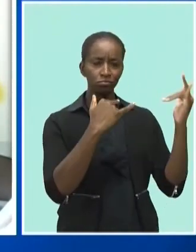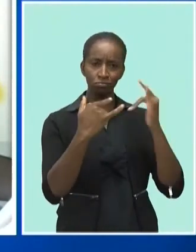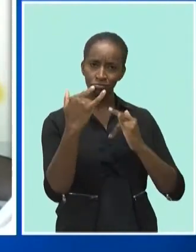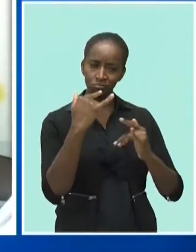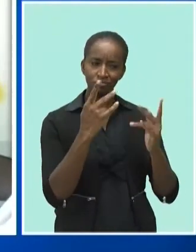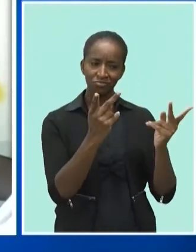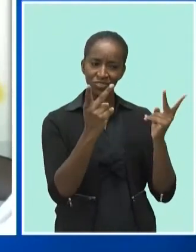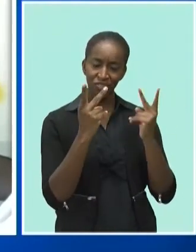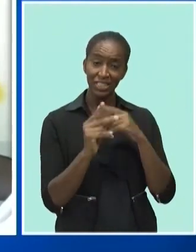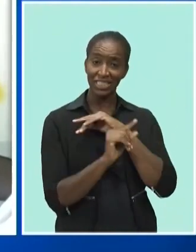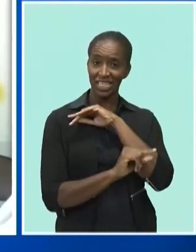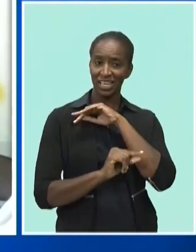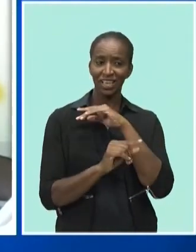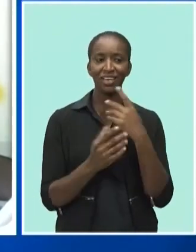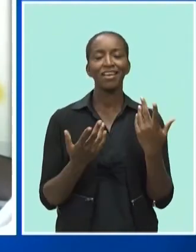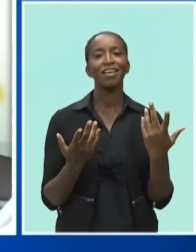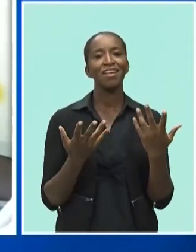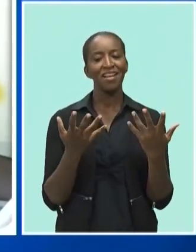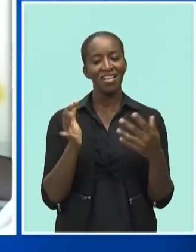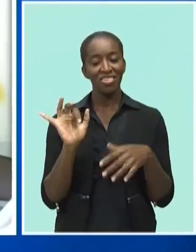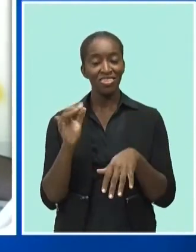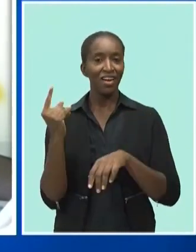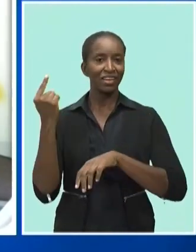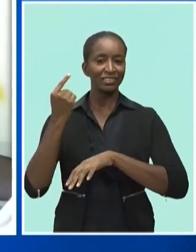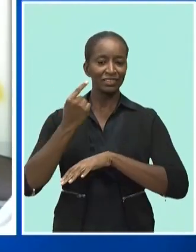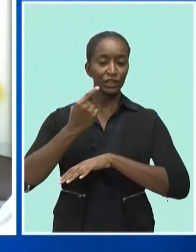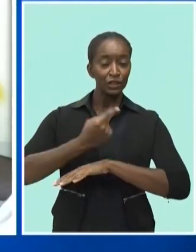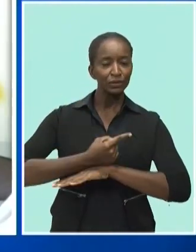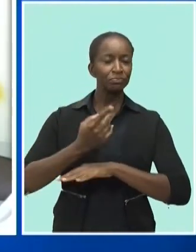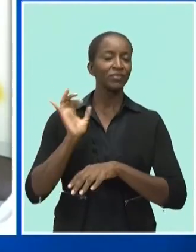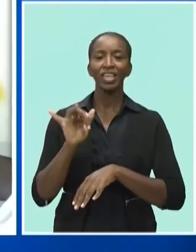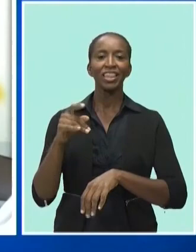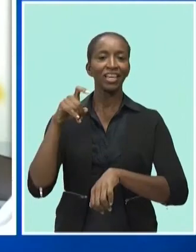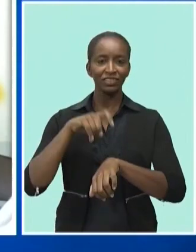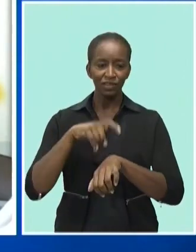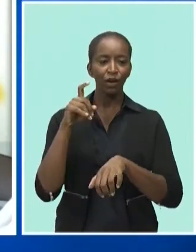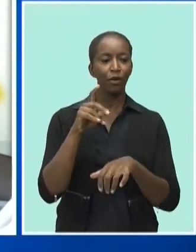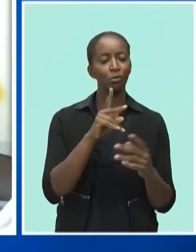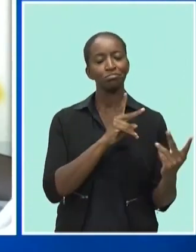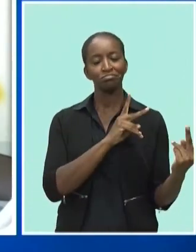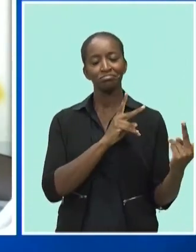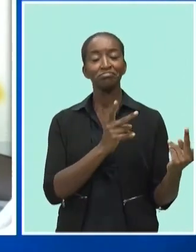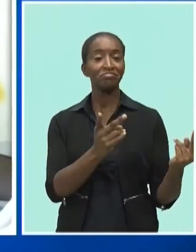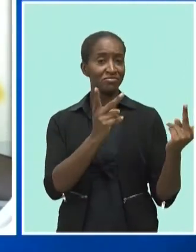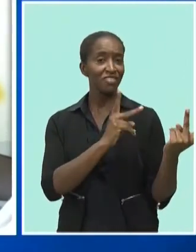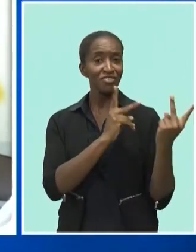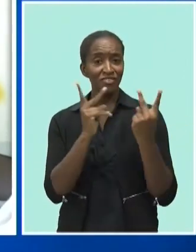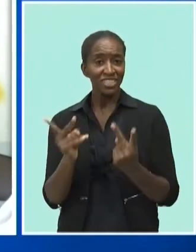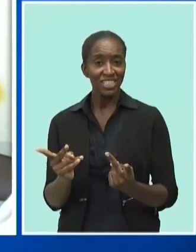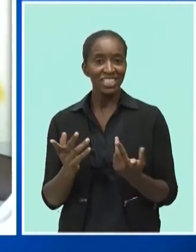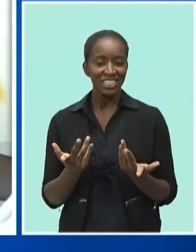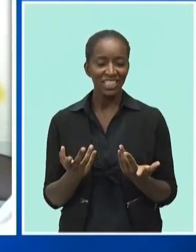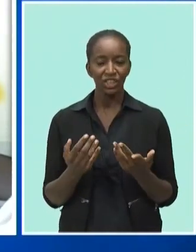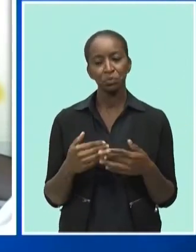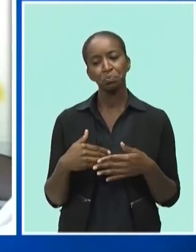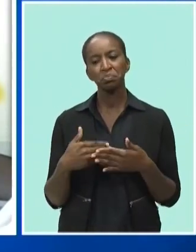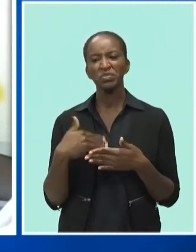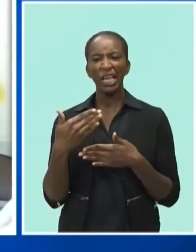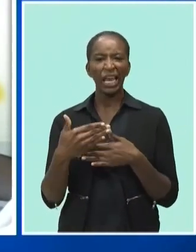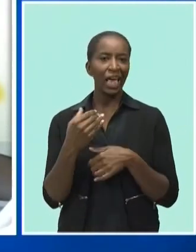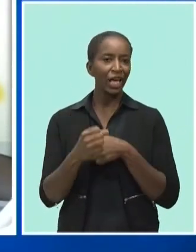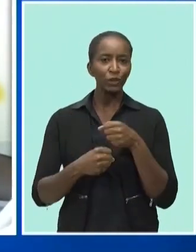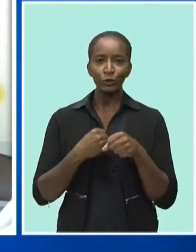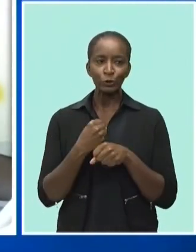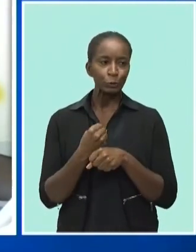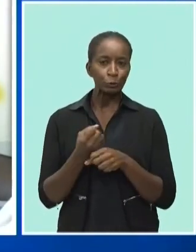very fitting to come to Guyana during that period. So the very next year, there was nothing